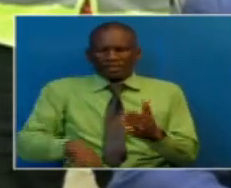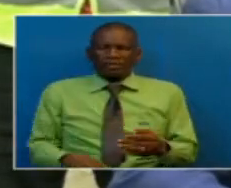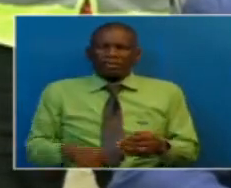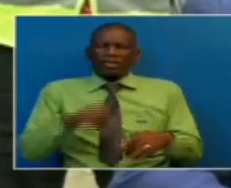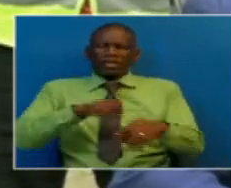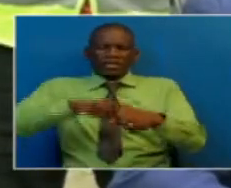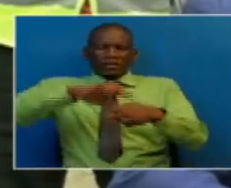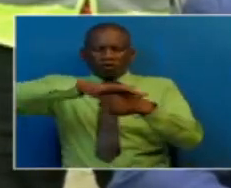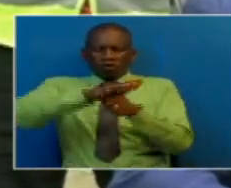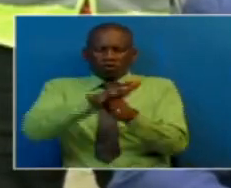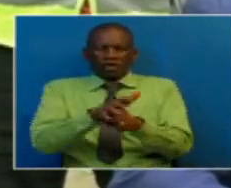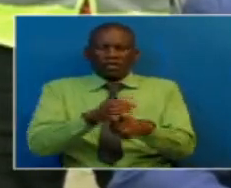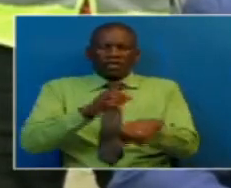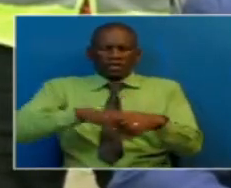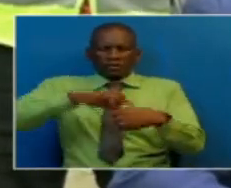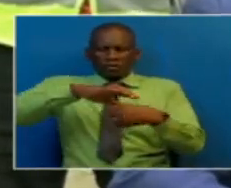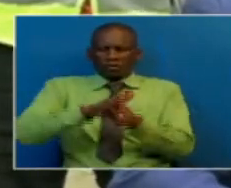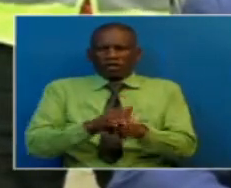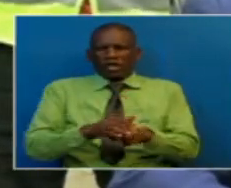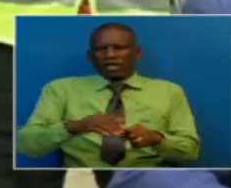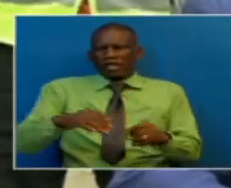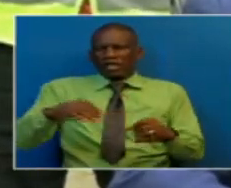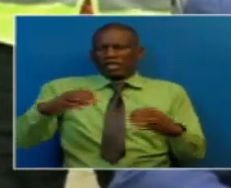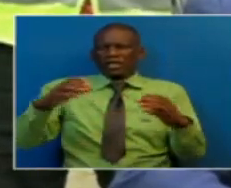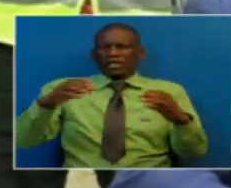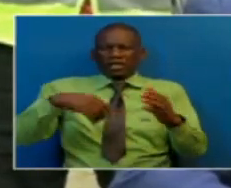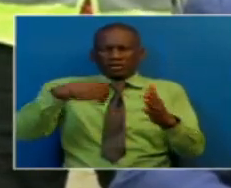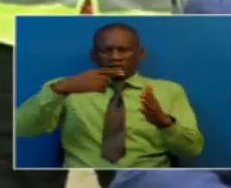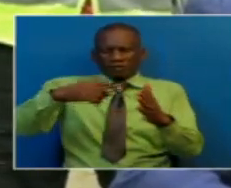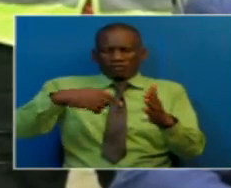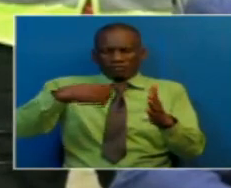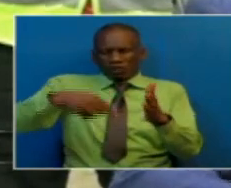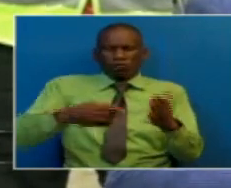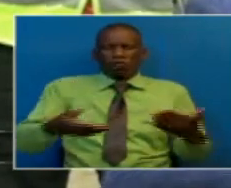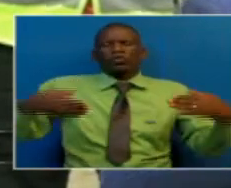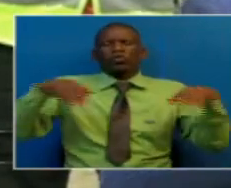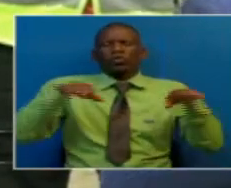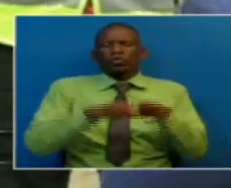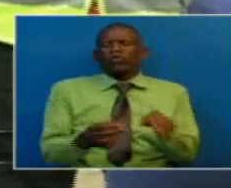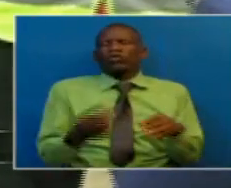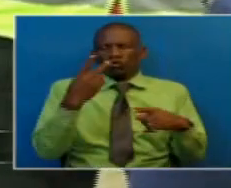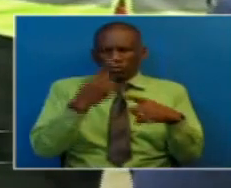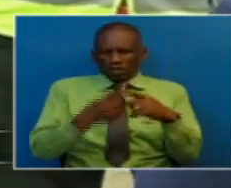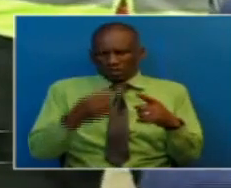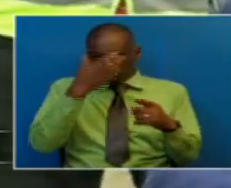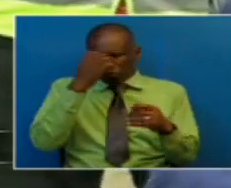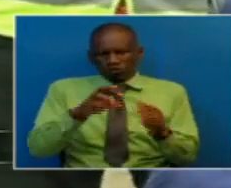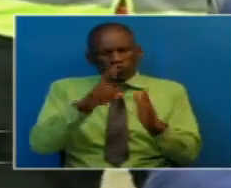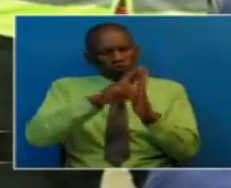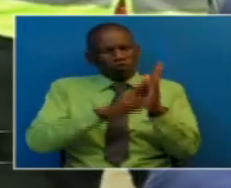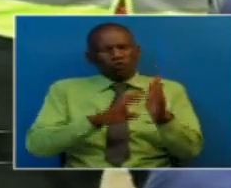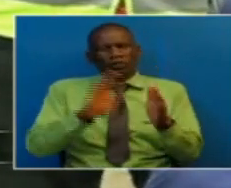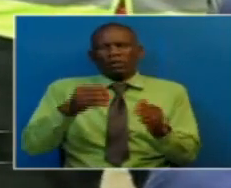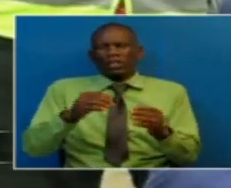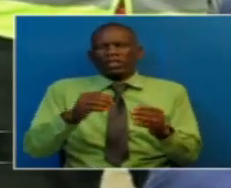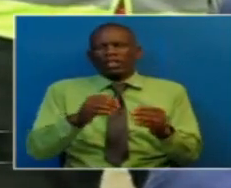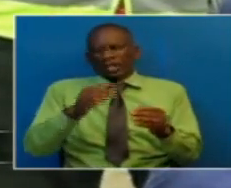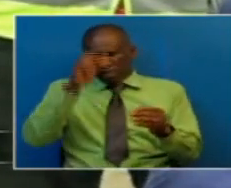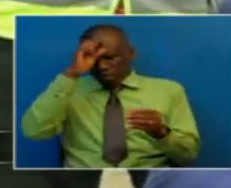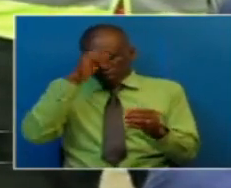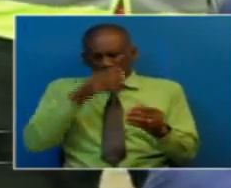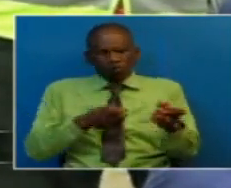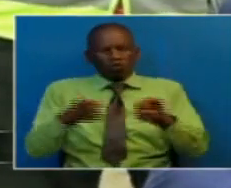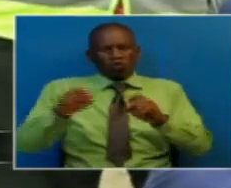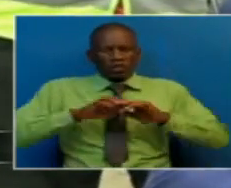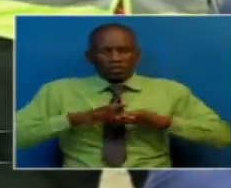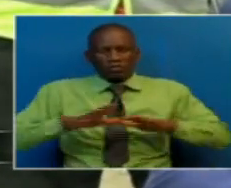COVID-19 pandemic, the brewery was closed for 2 years because of the measures enforced by the government to contain the spread of